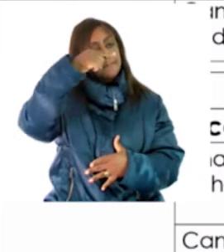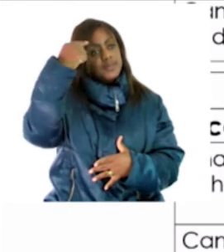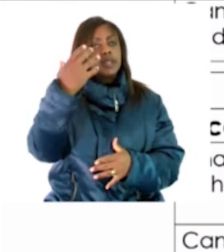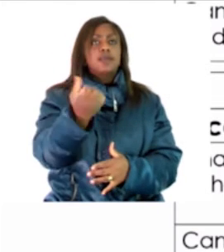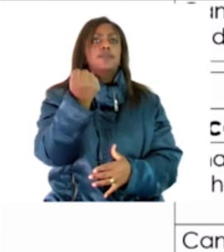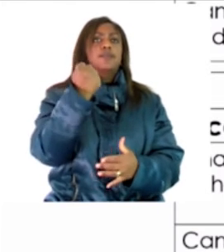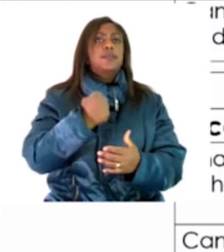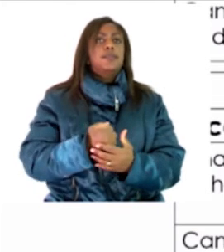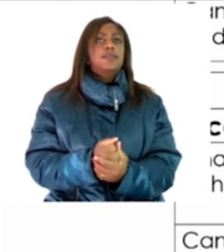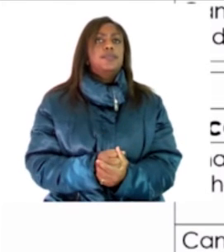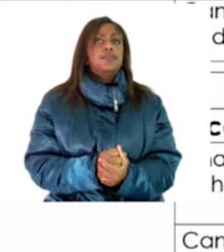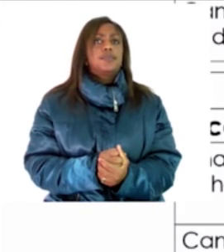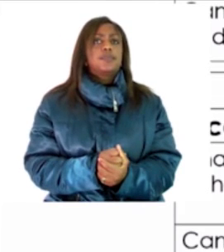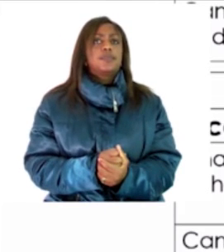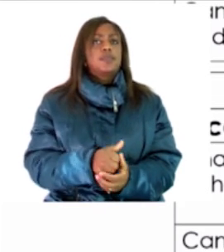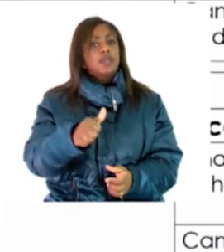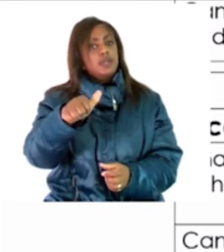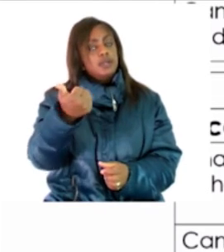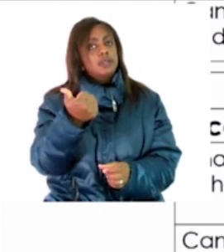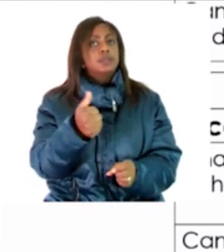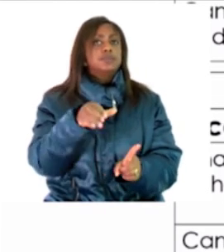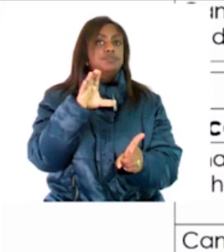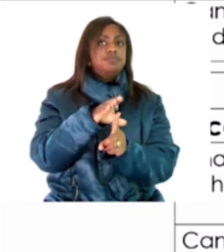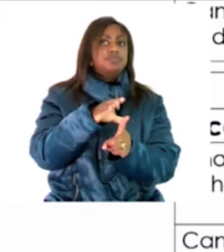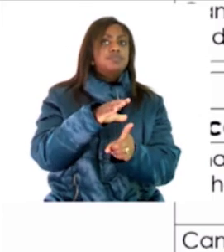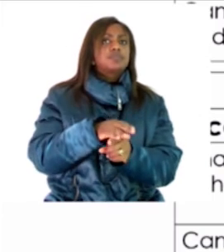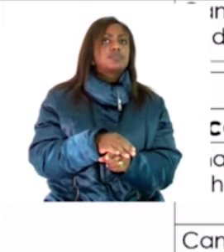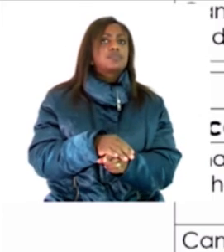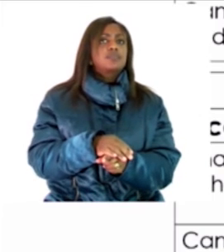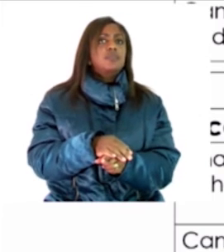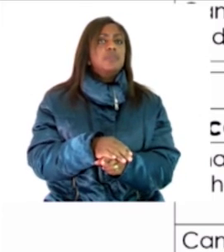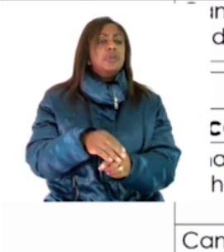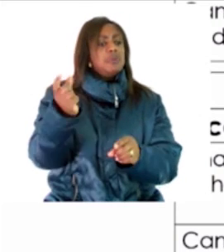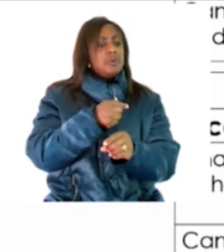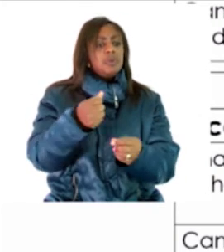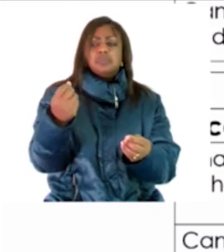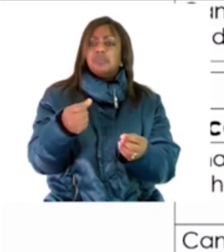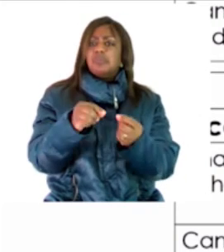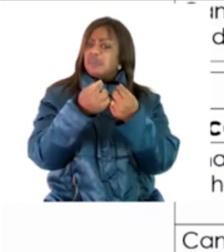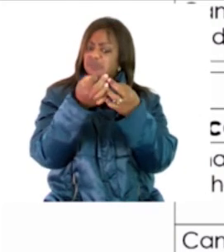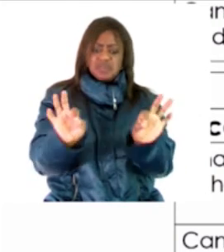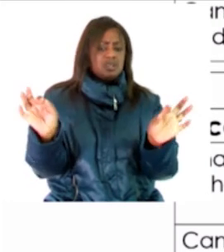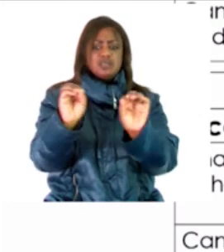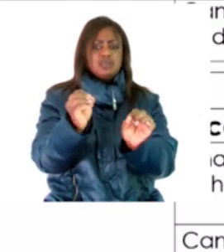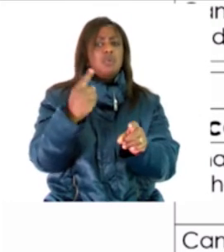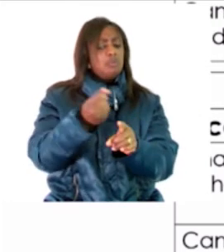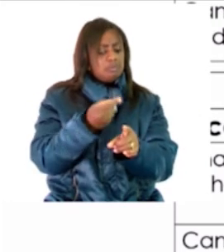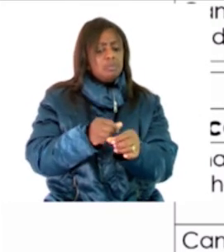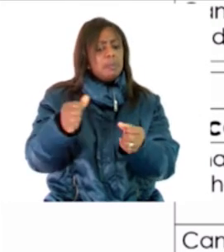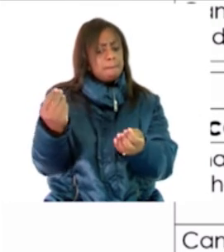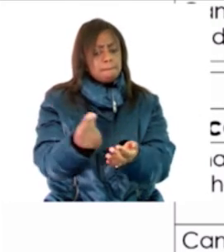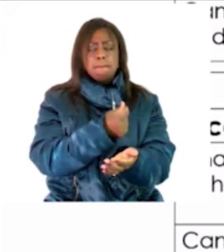anymore. Another point is that one can still to pay for more alcohol. Once you get addicted, you can't live without